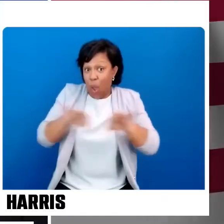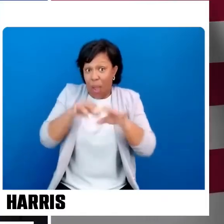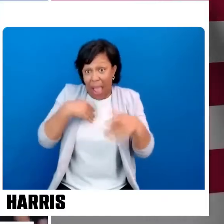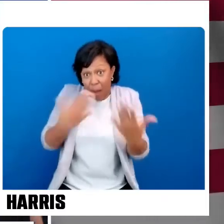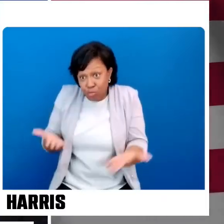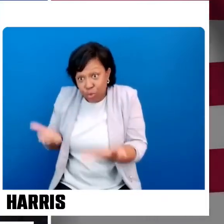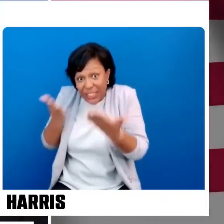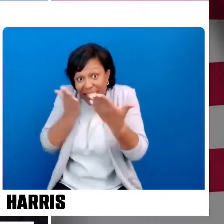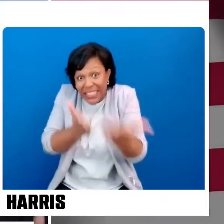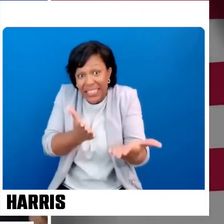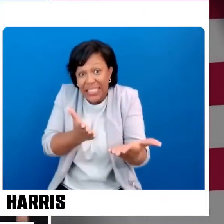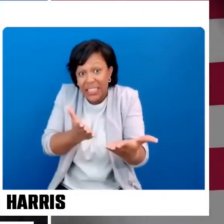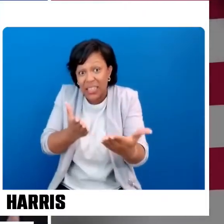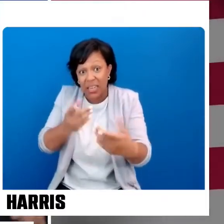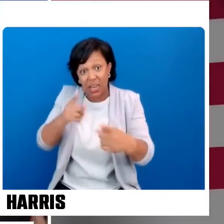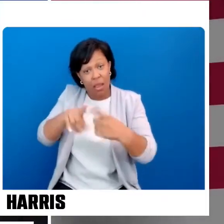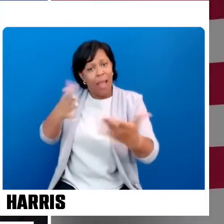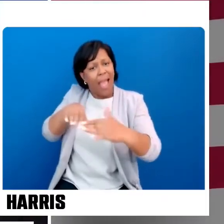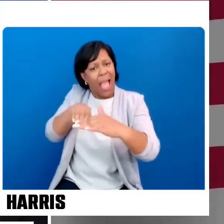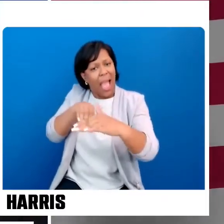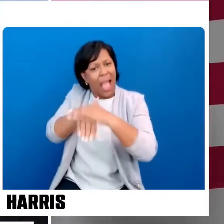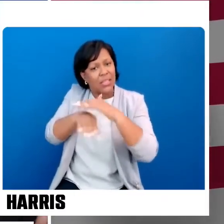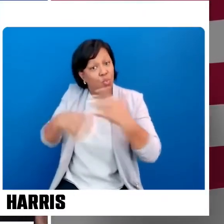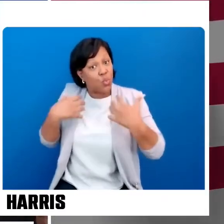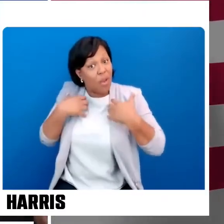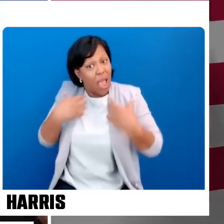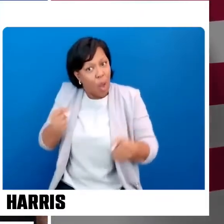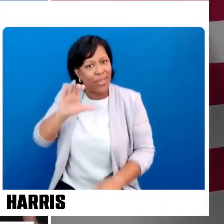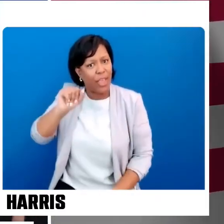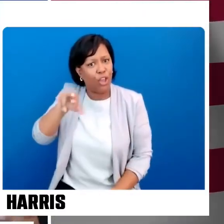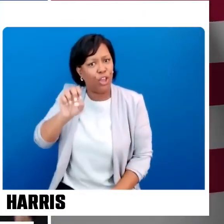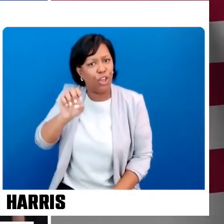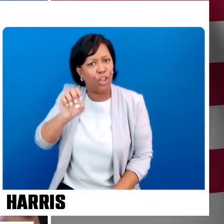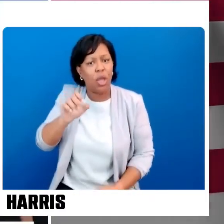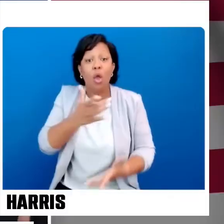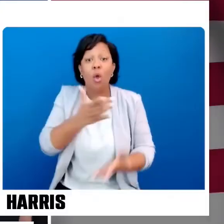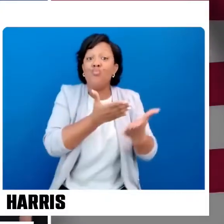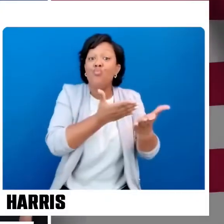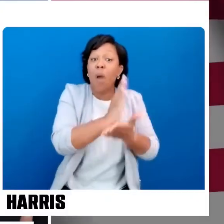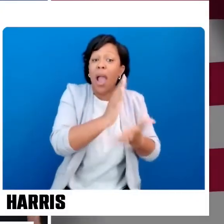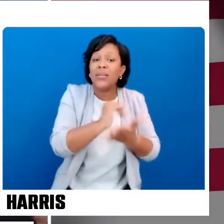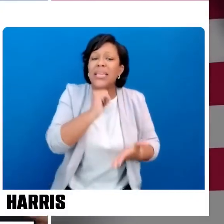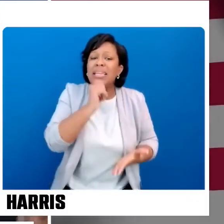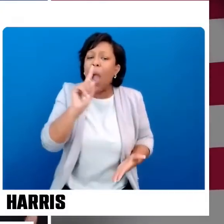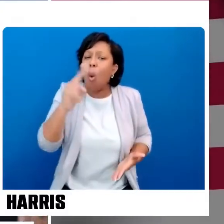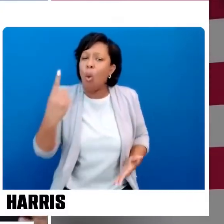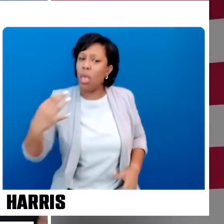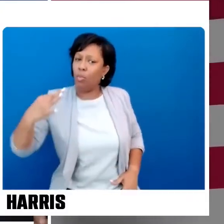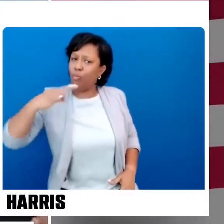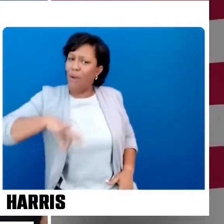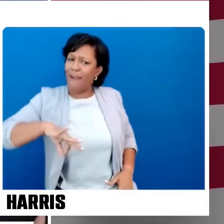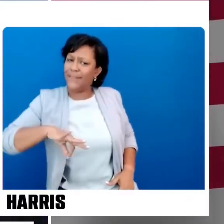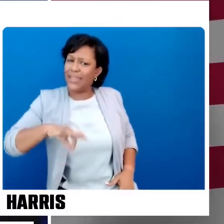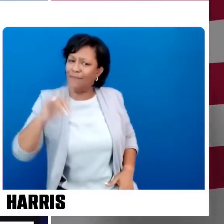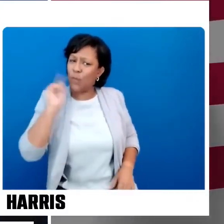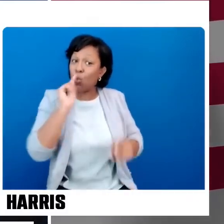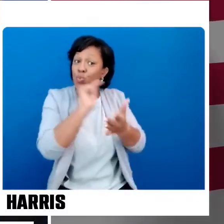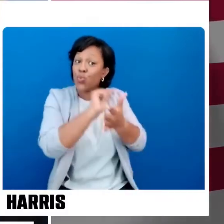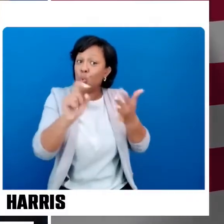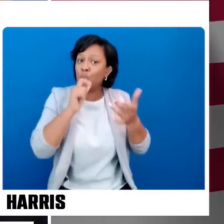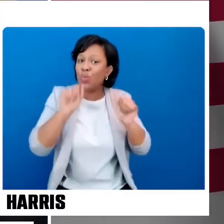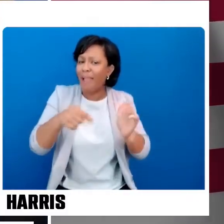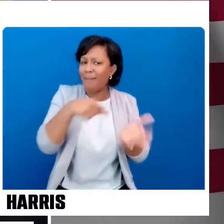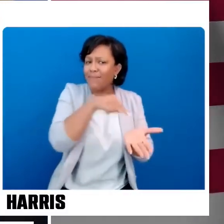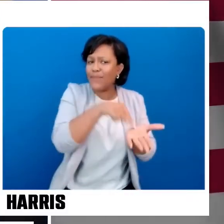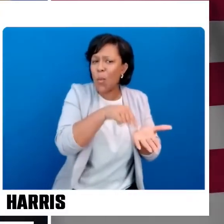right and not just a privilege of those who can afford it. And the plan has to be to strengthen the Affordable Care Act,